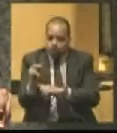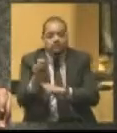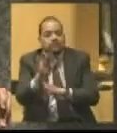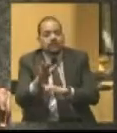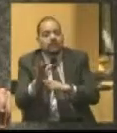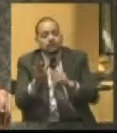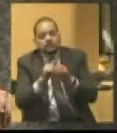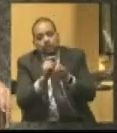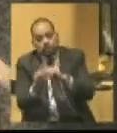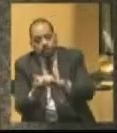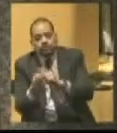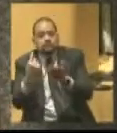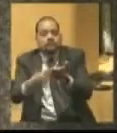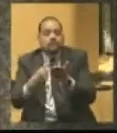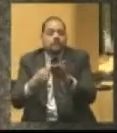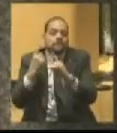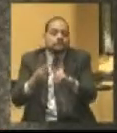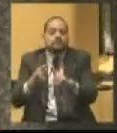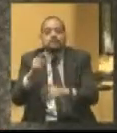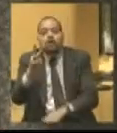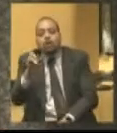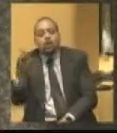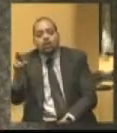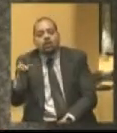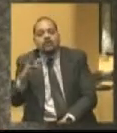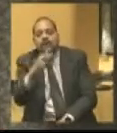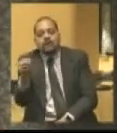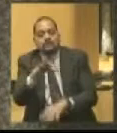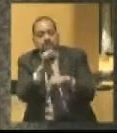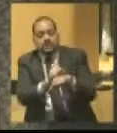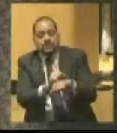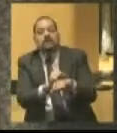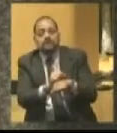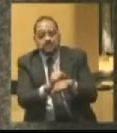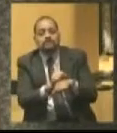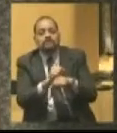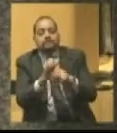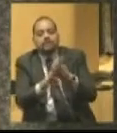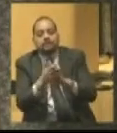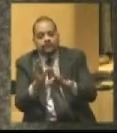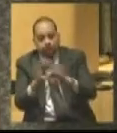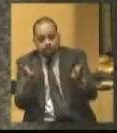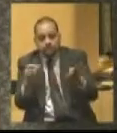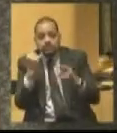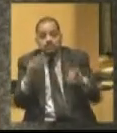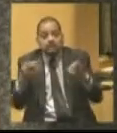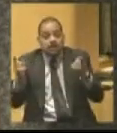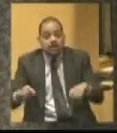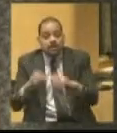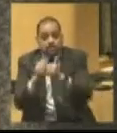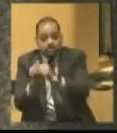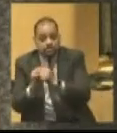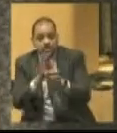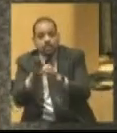war but also on abolition. Everyone understood that if Lincoln lost, there would be no amendment, and the war would end with